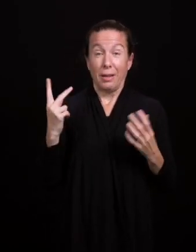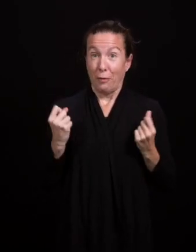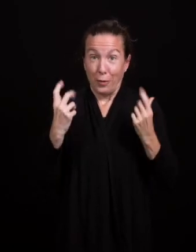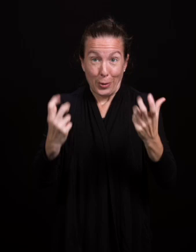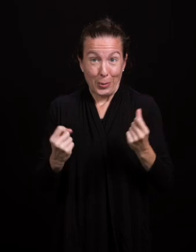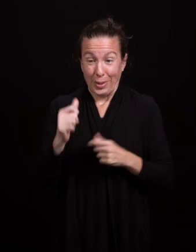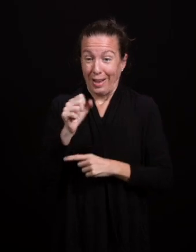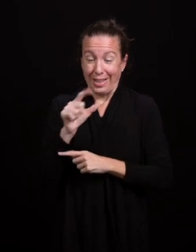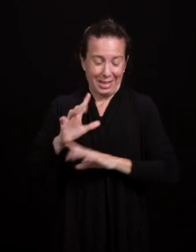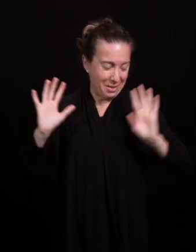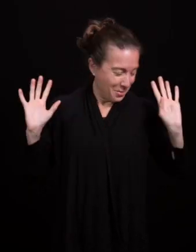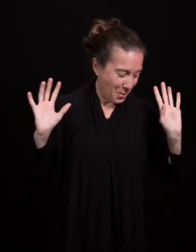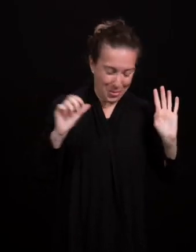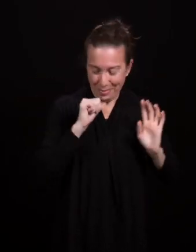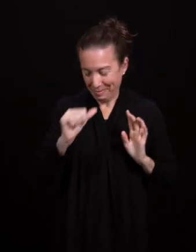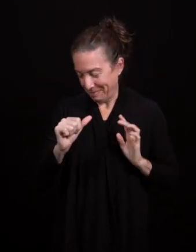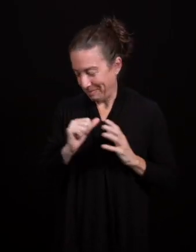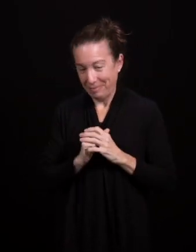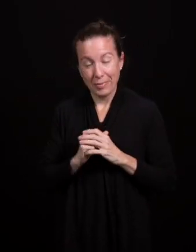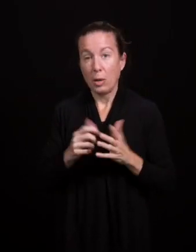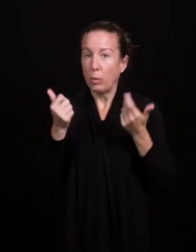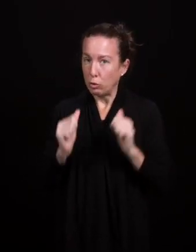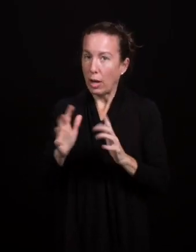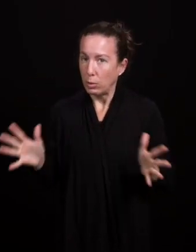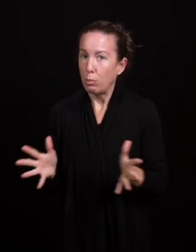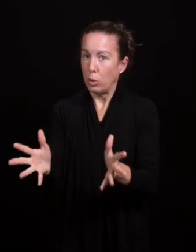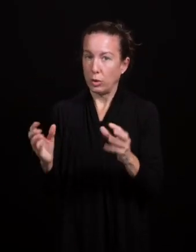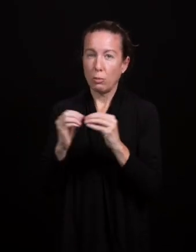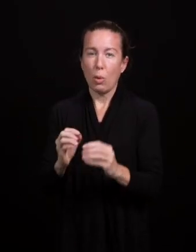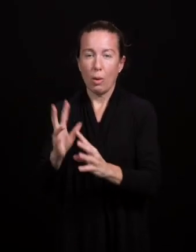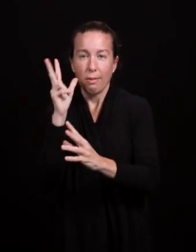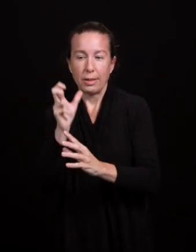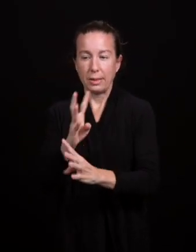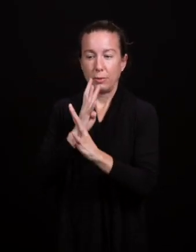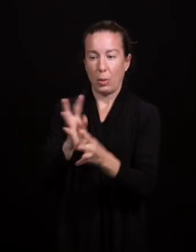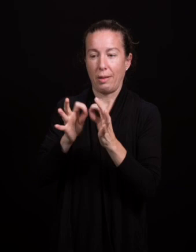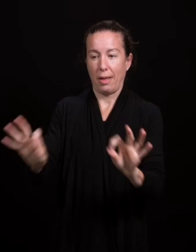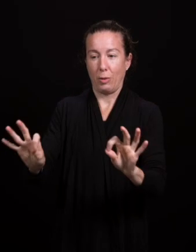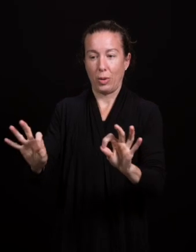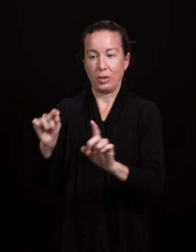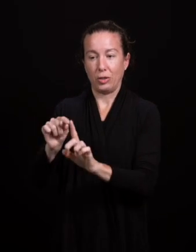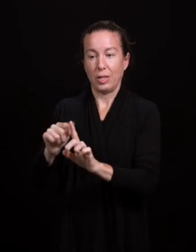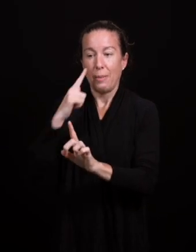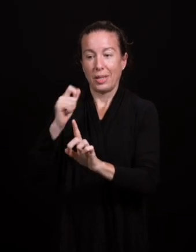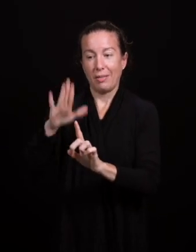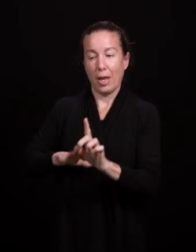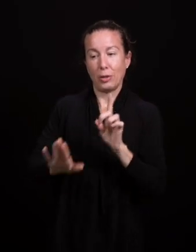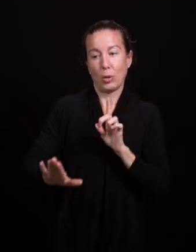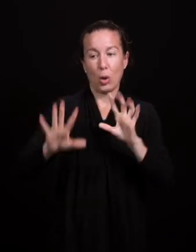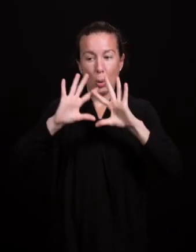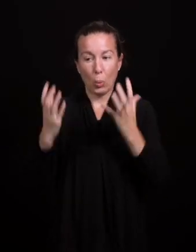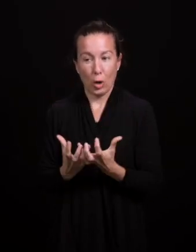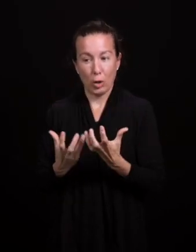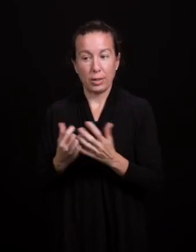ASL, and we really did push the listening and spoken language early on because that's primarily the world that she lives in.